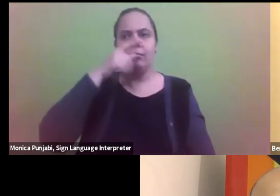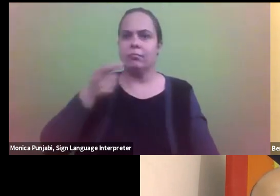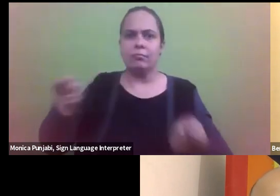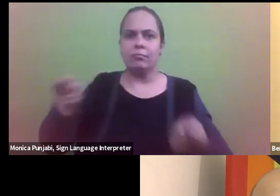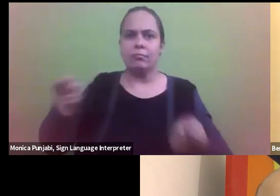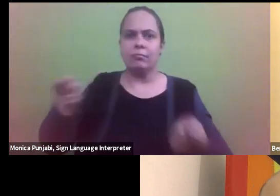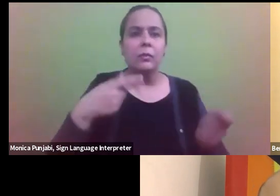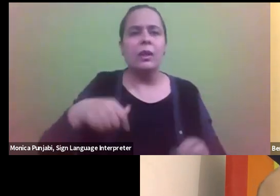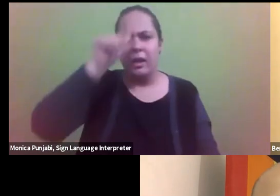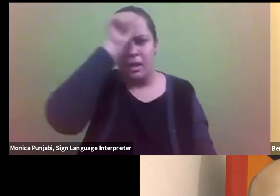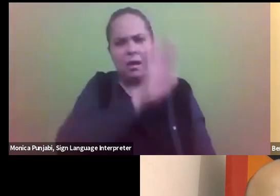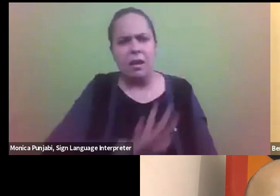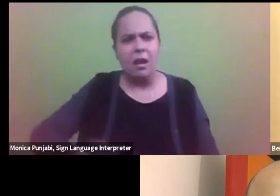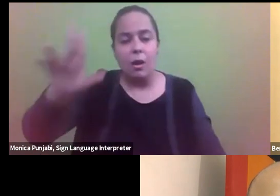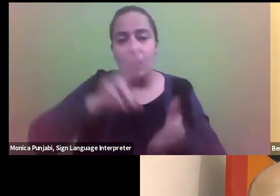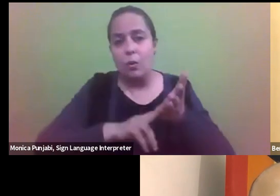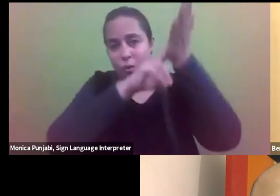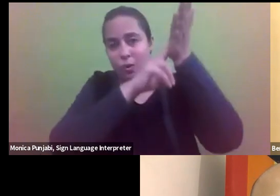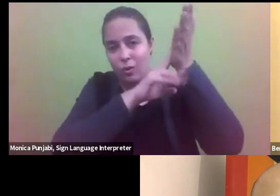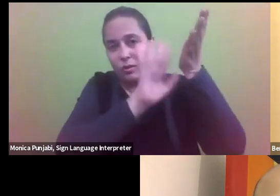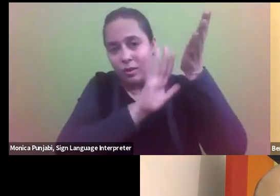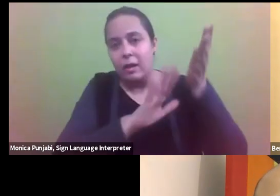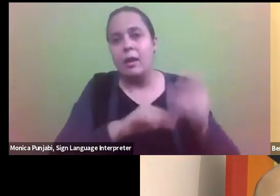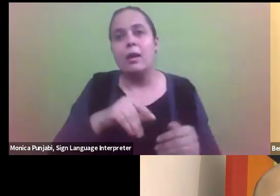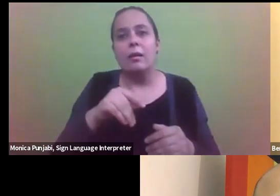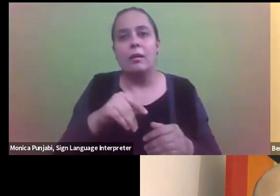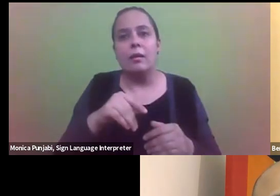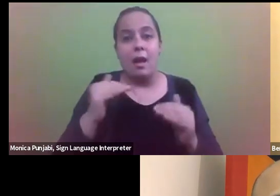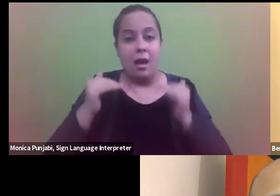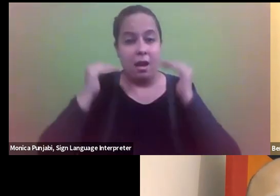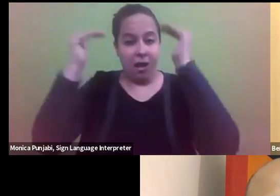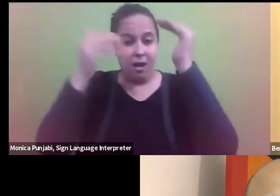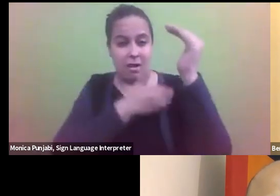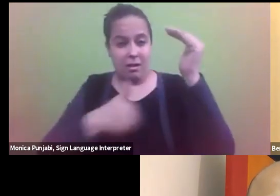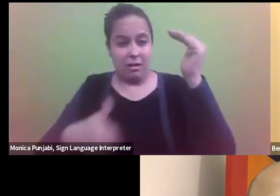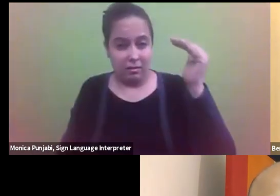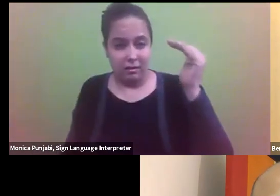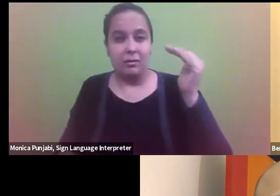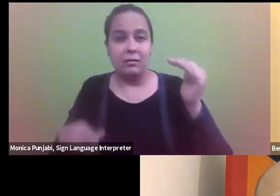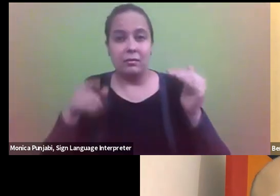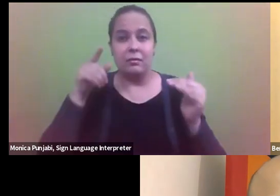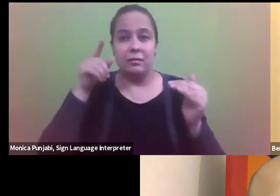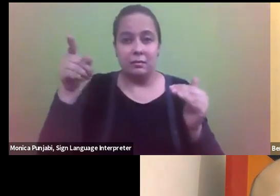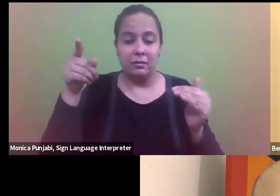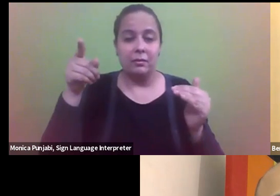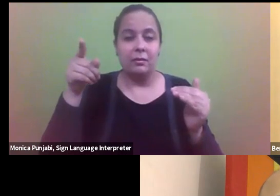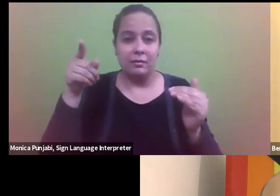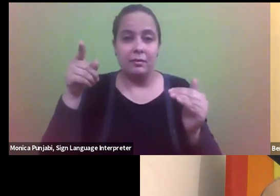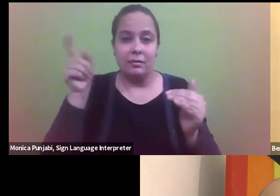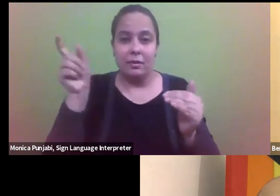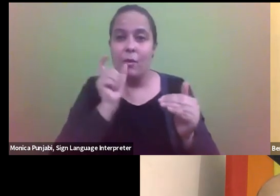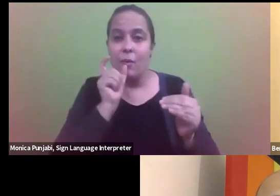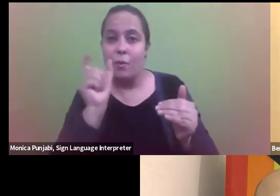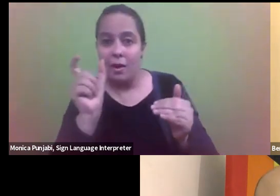any Dalit name starts to end with a Ram, so that the high caste people's mouths are purified after they utter our name.